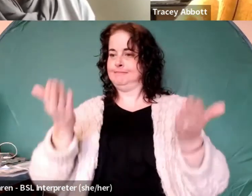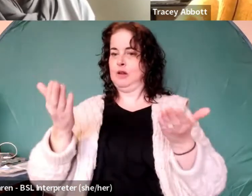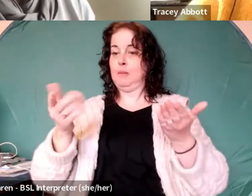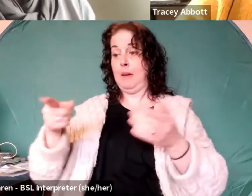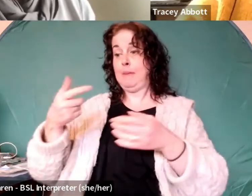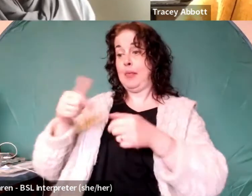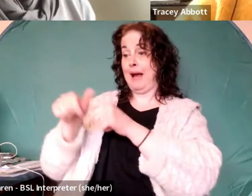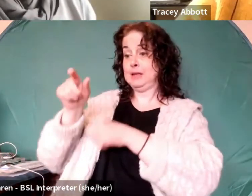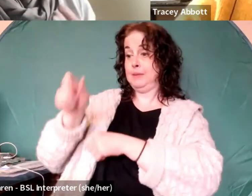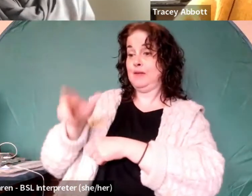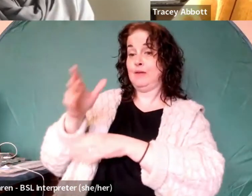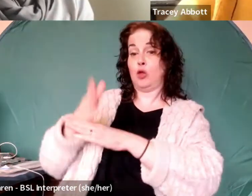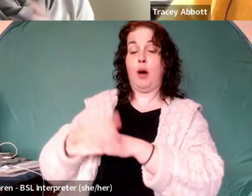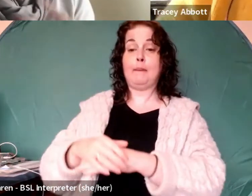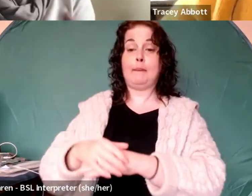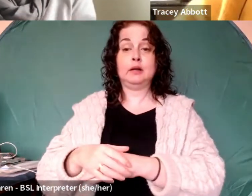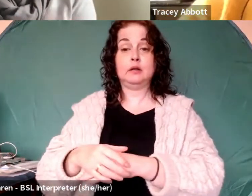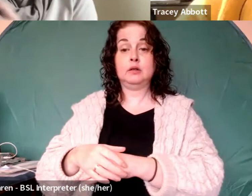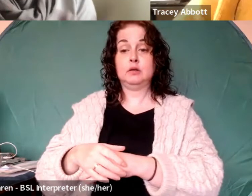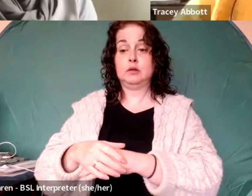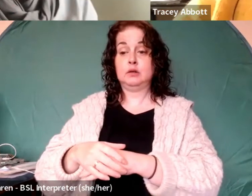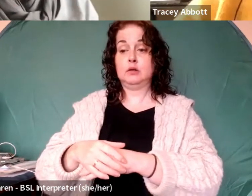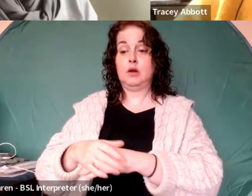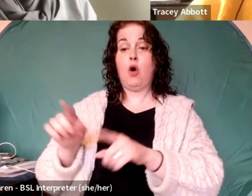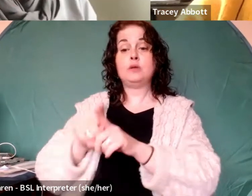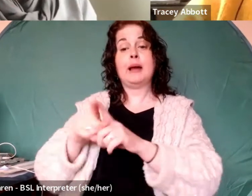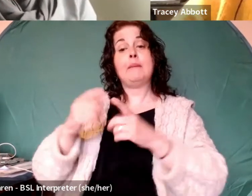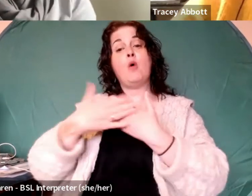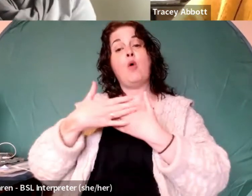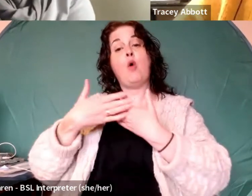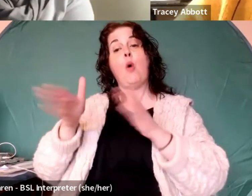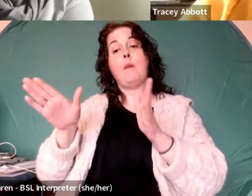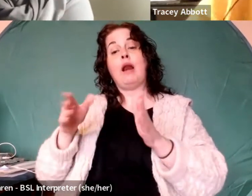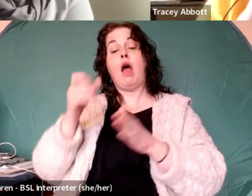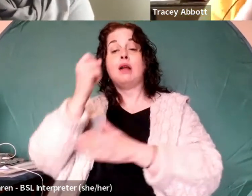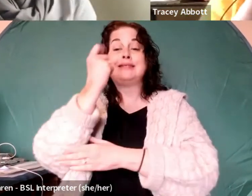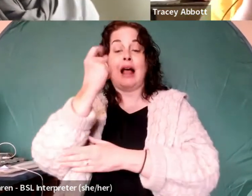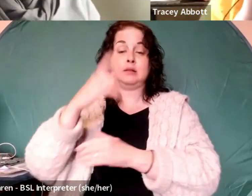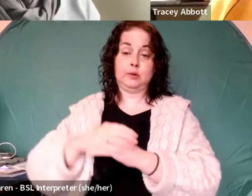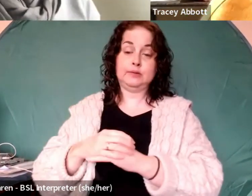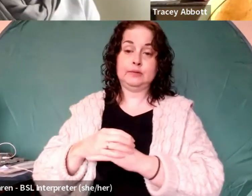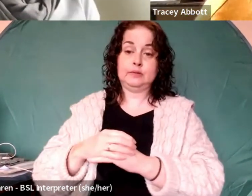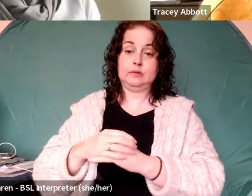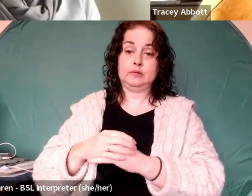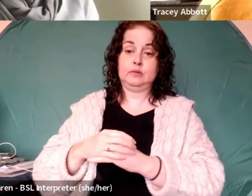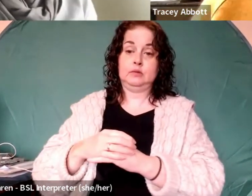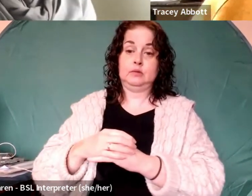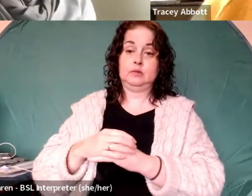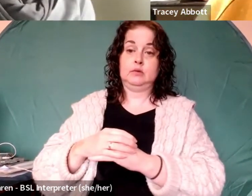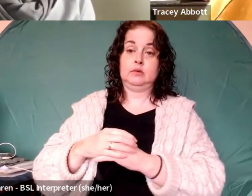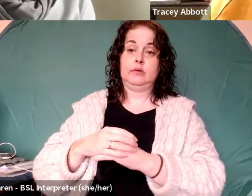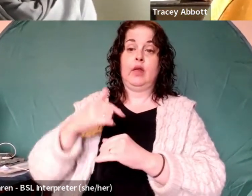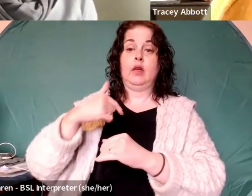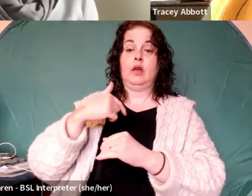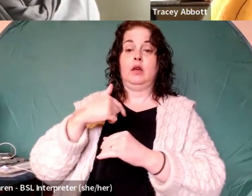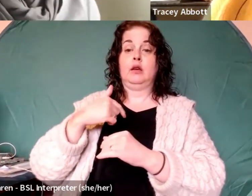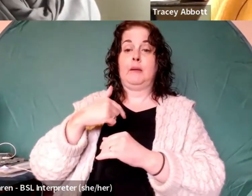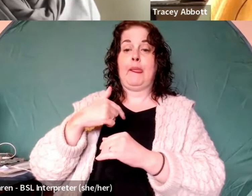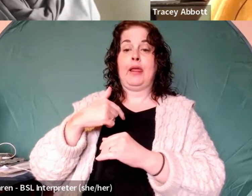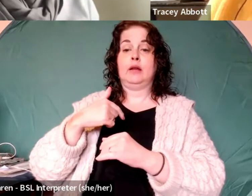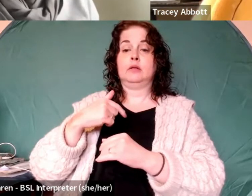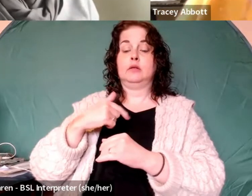for the job. And it's been more open, isn't it? And understanding where people come from. I mean, I was talking this